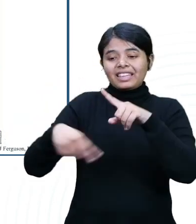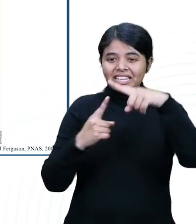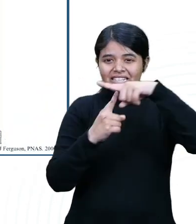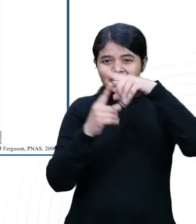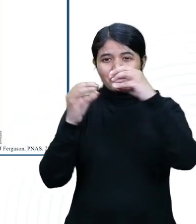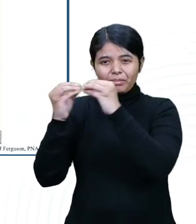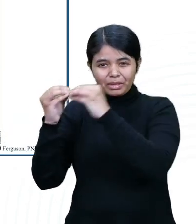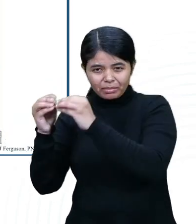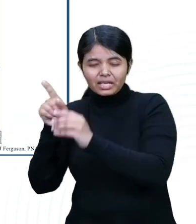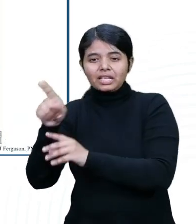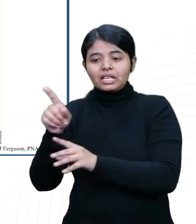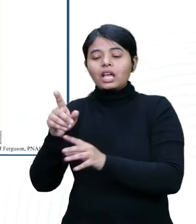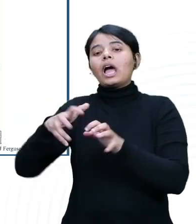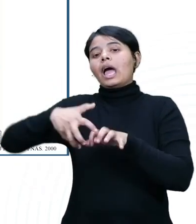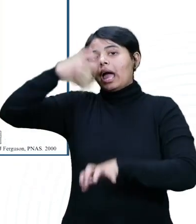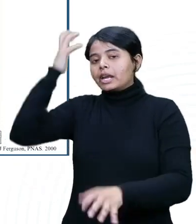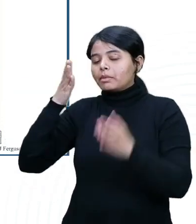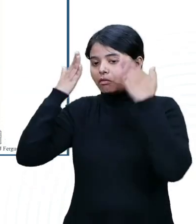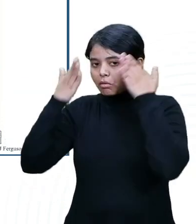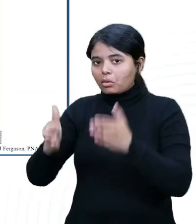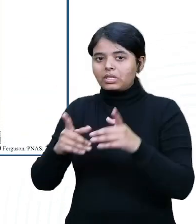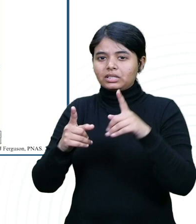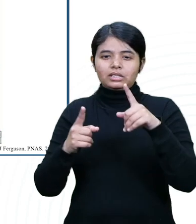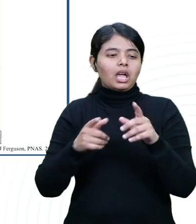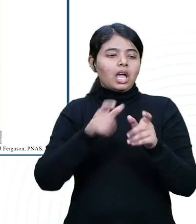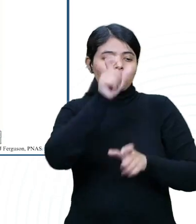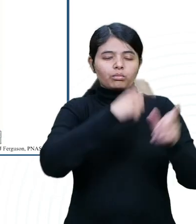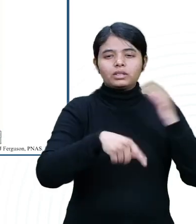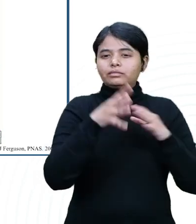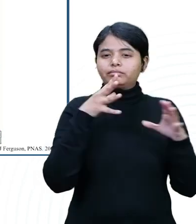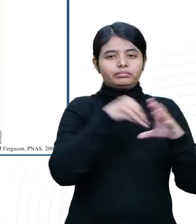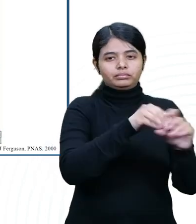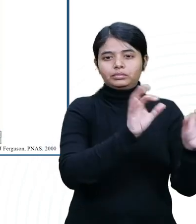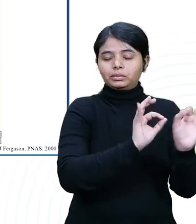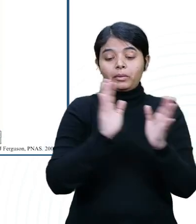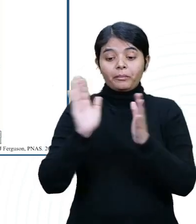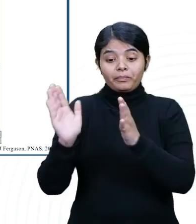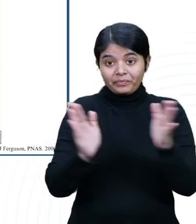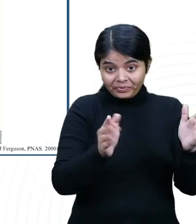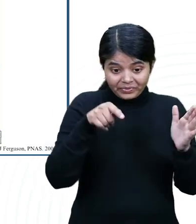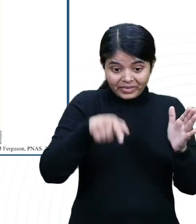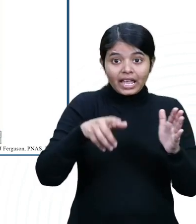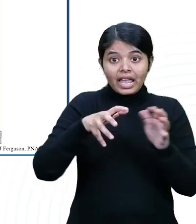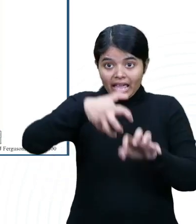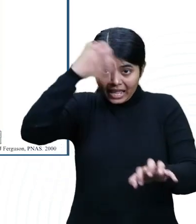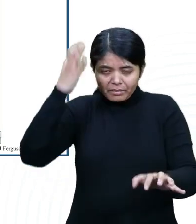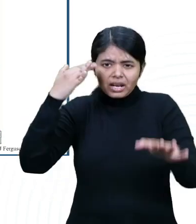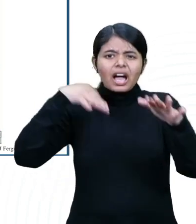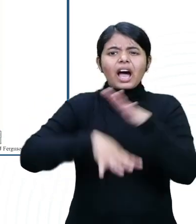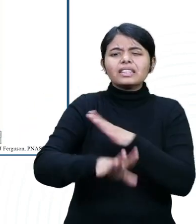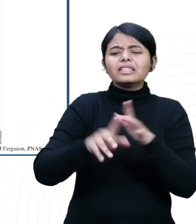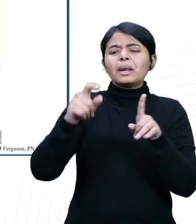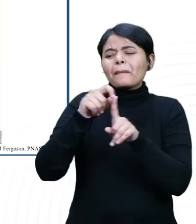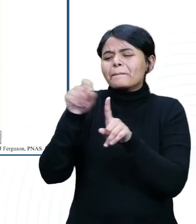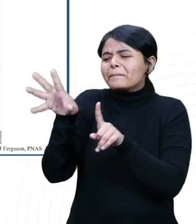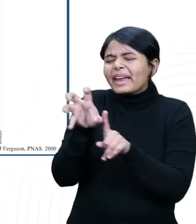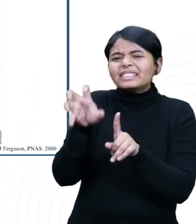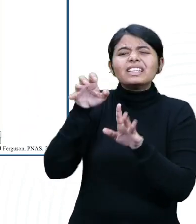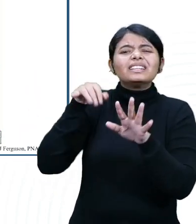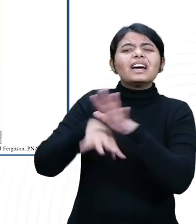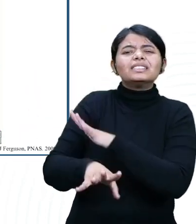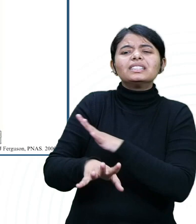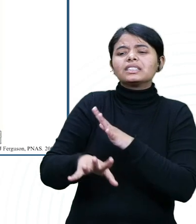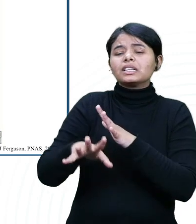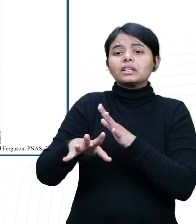they switch the expression to alternate VSG's expression from a large repertoire of a silent gene in order to maintain